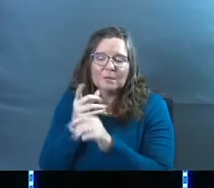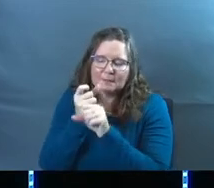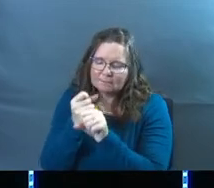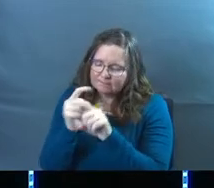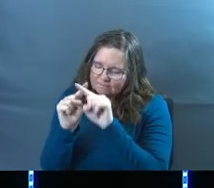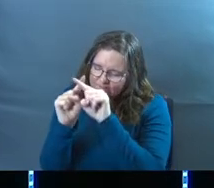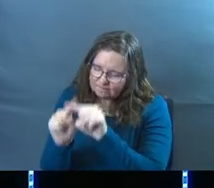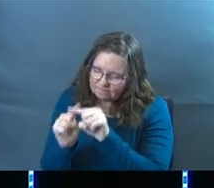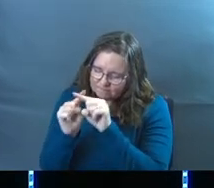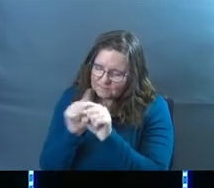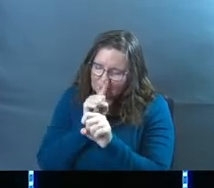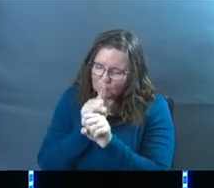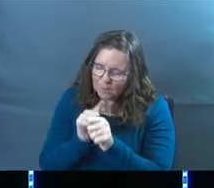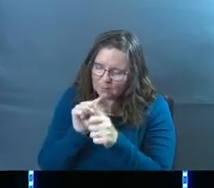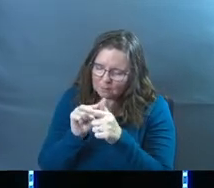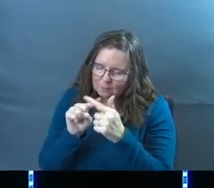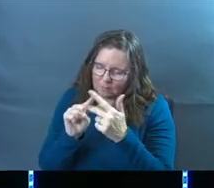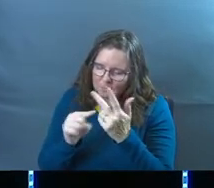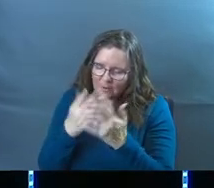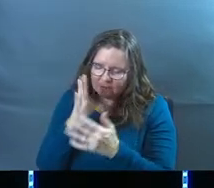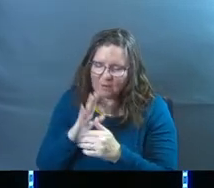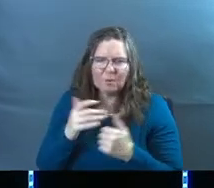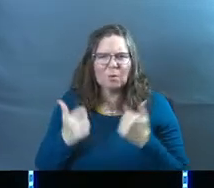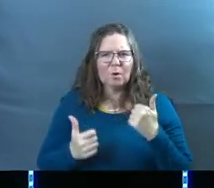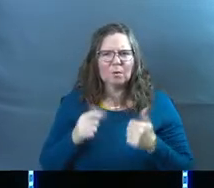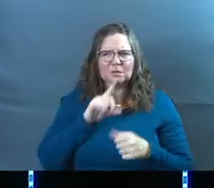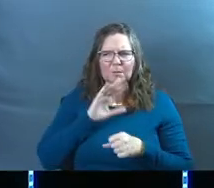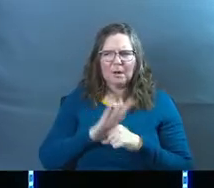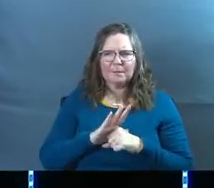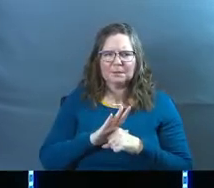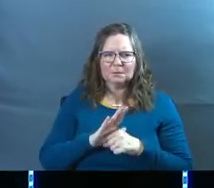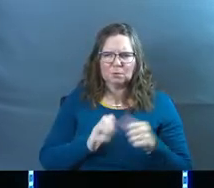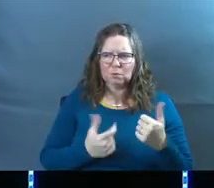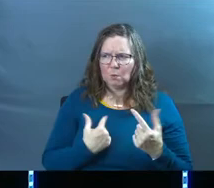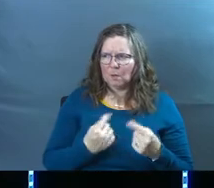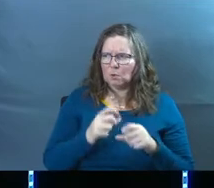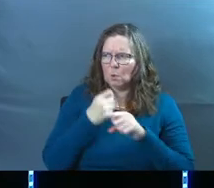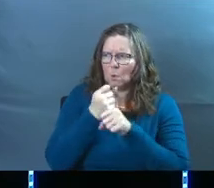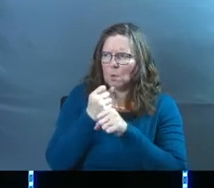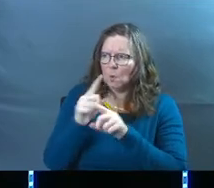Hold on to the promise of God. Which promise? What are we even talking about?